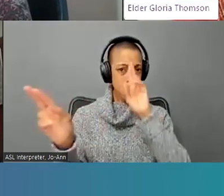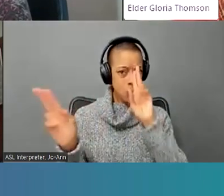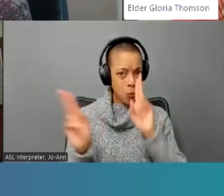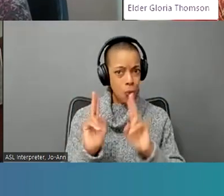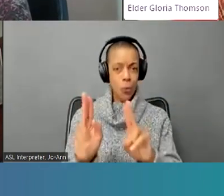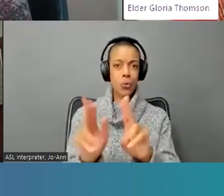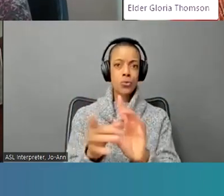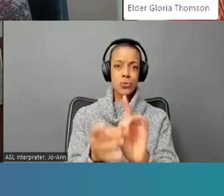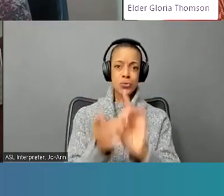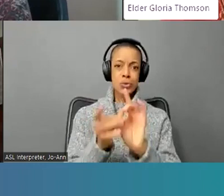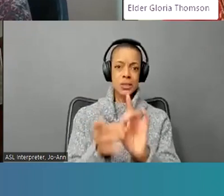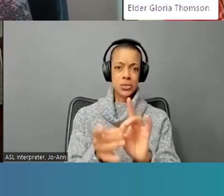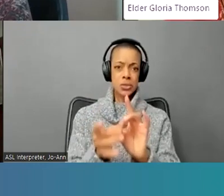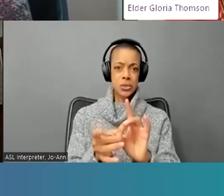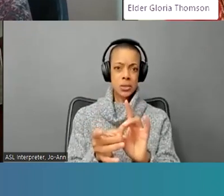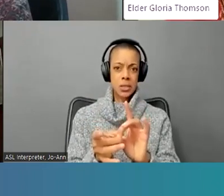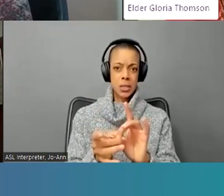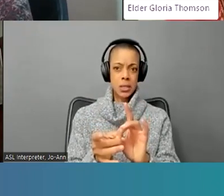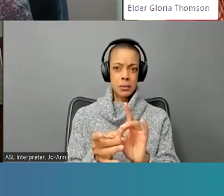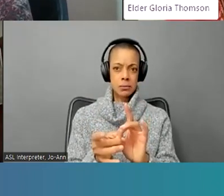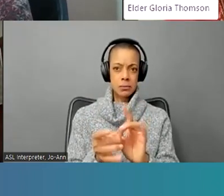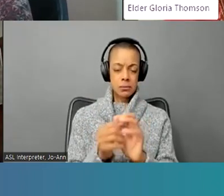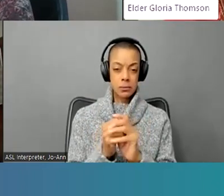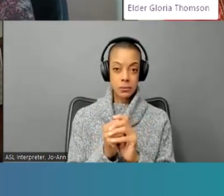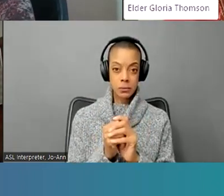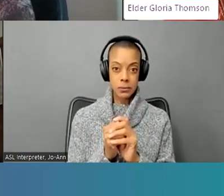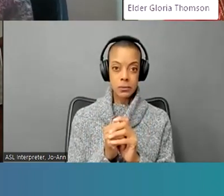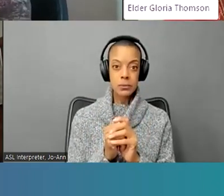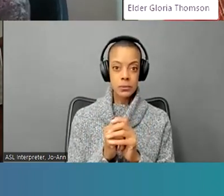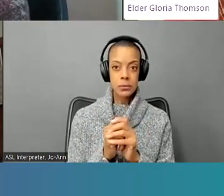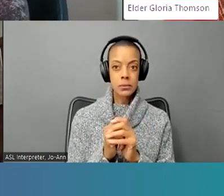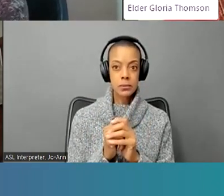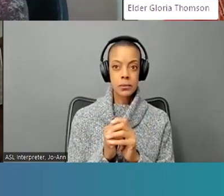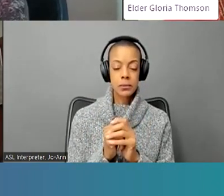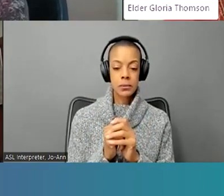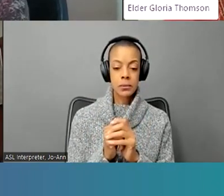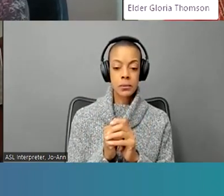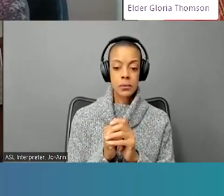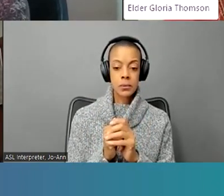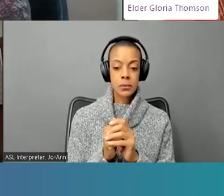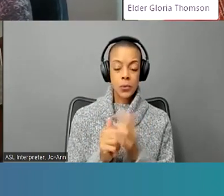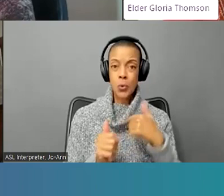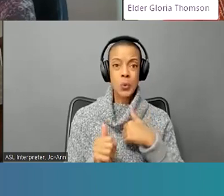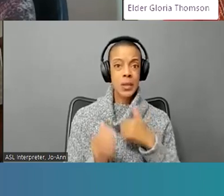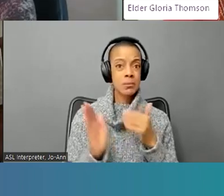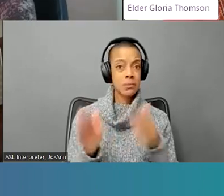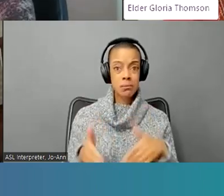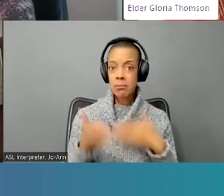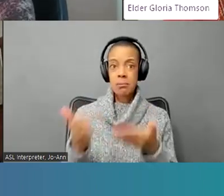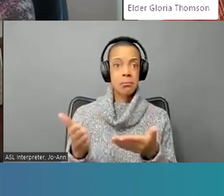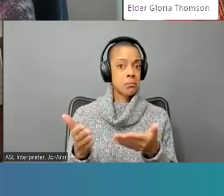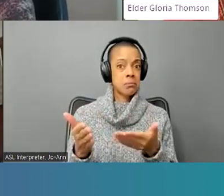have these people offered so much to this life. We've